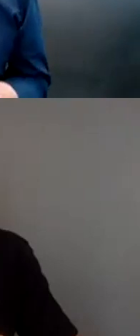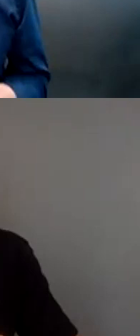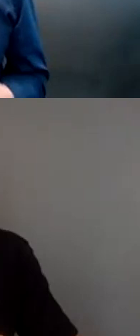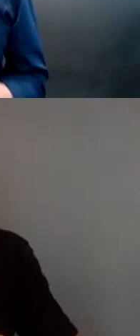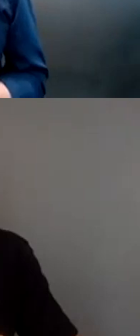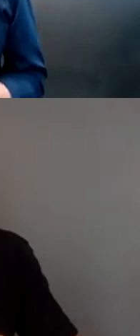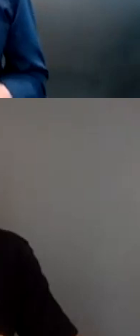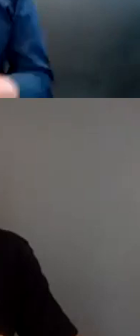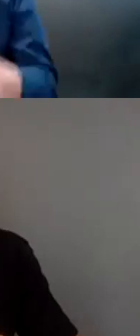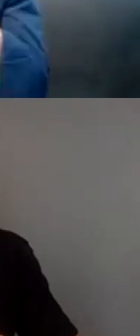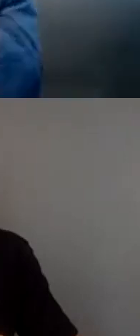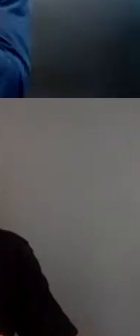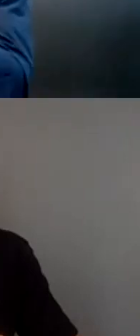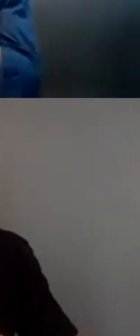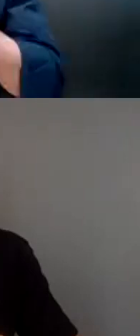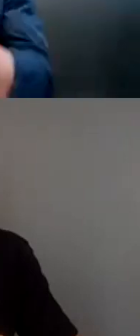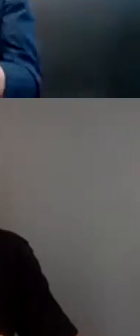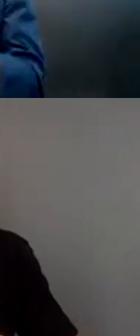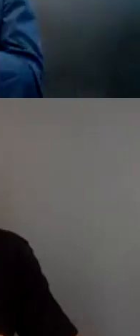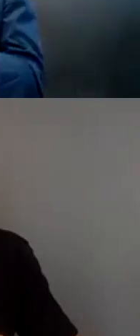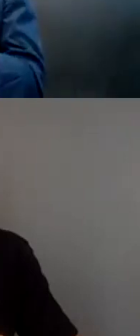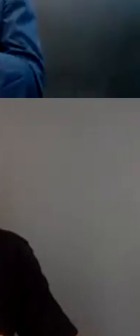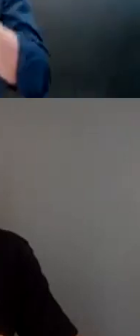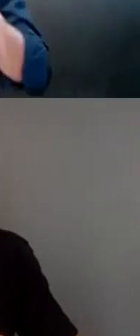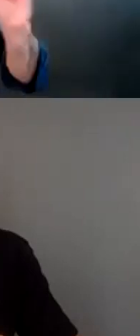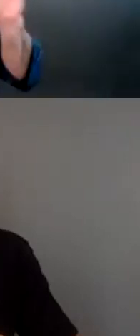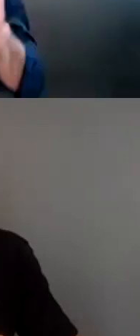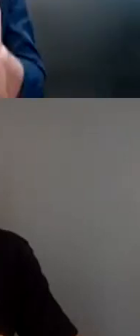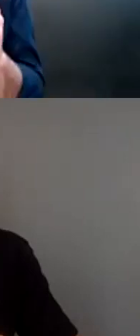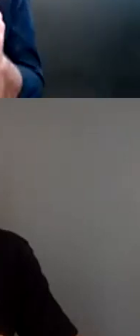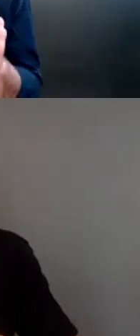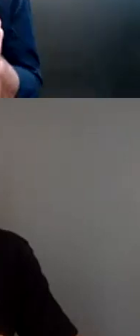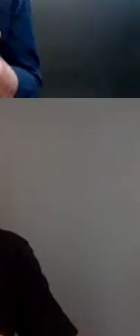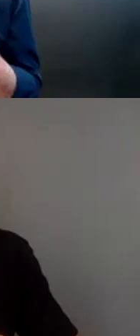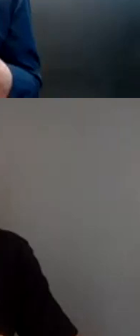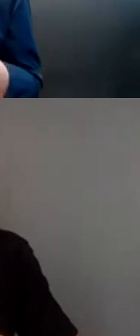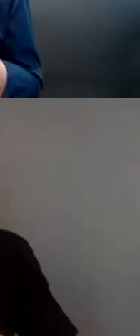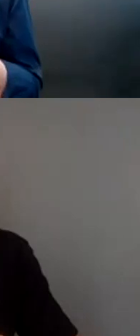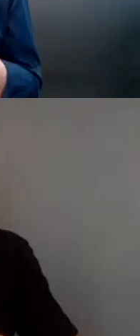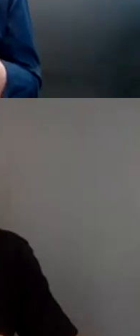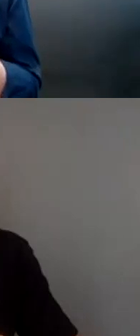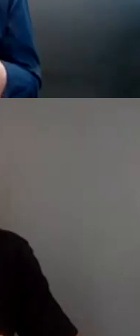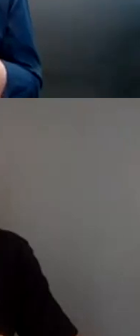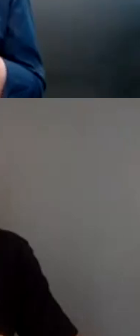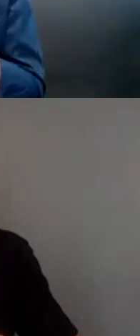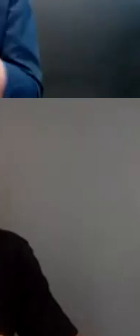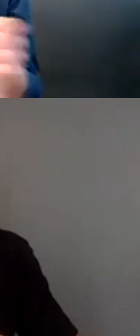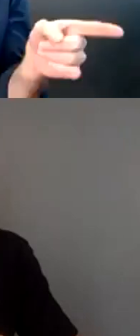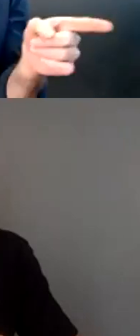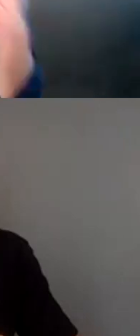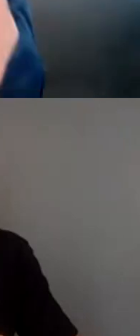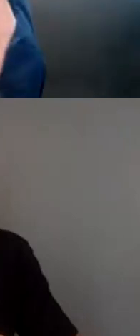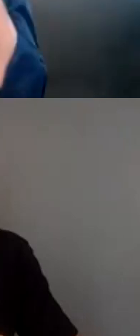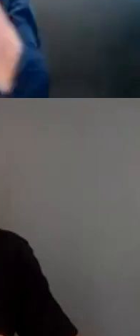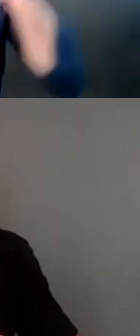to seniors, and many of the capacities and colleagues online today is, how do we get them to understand that value? And I think you just touched on some